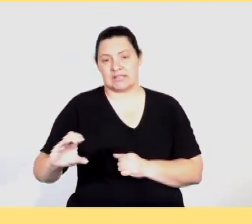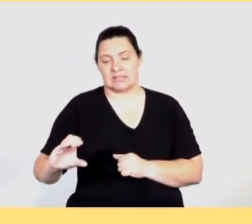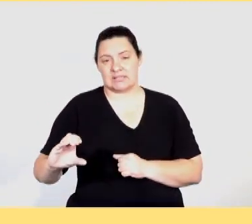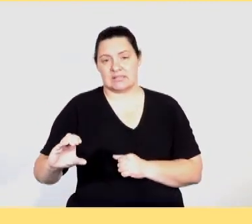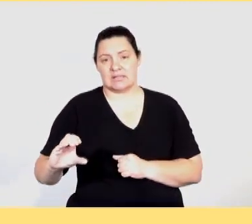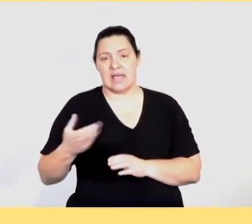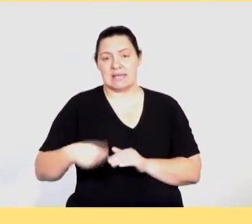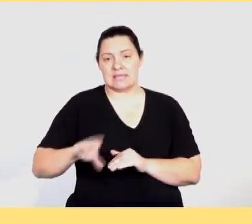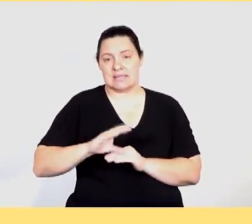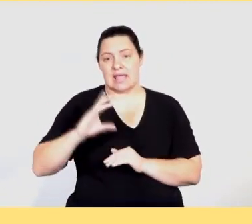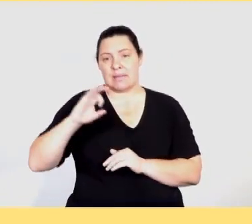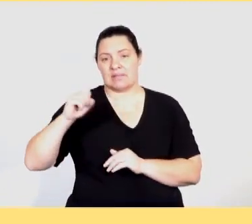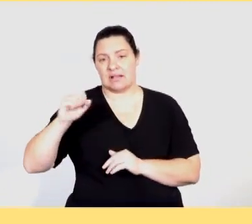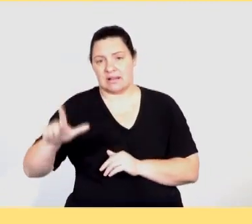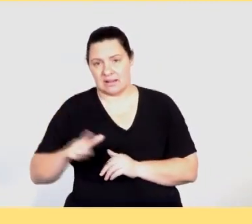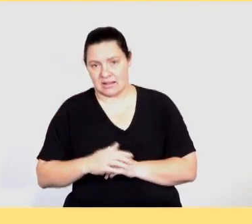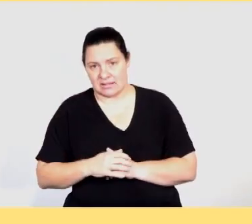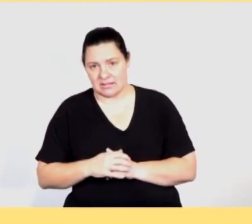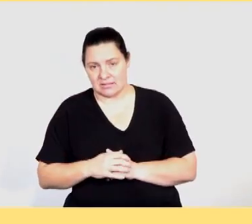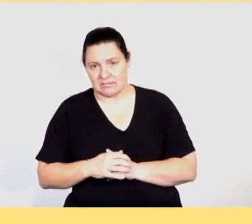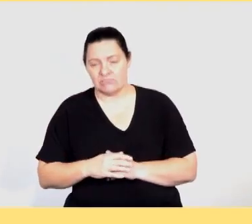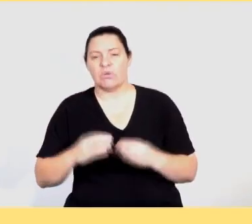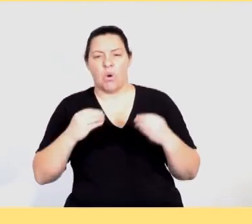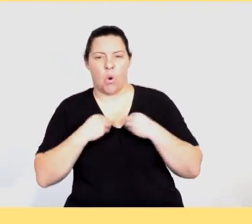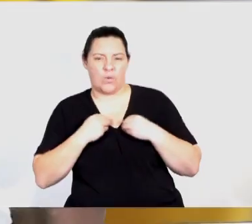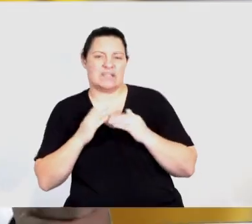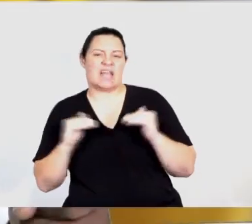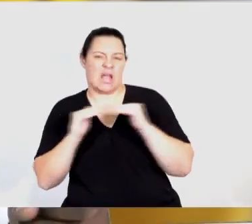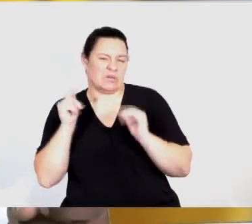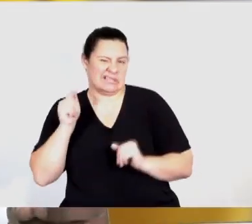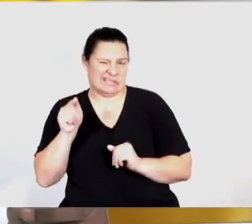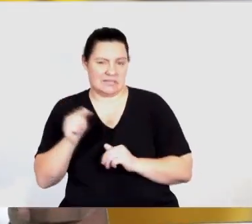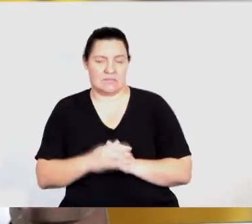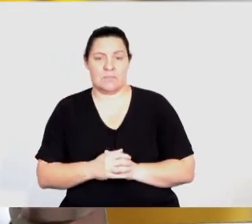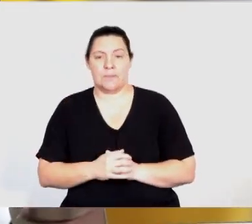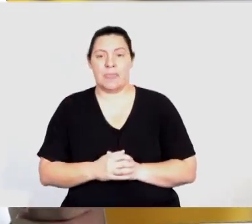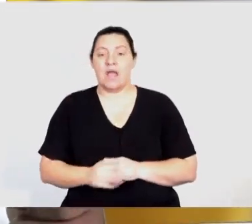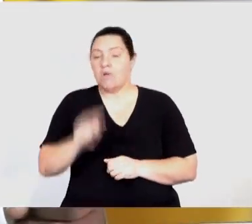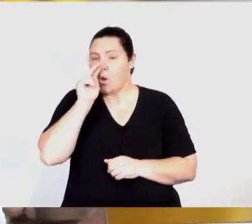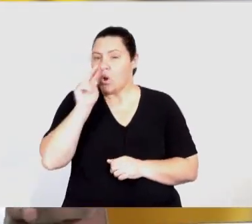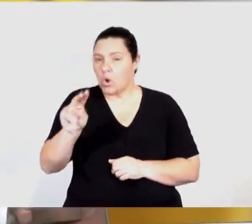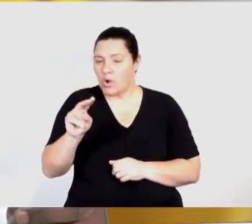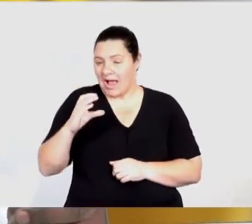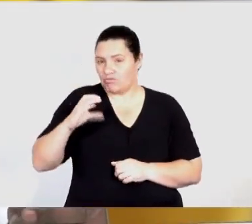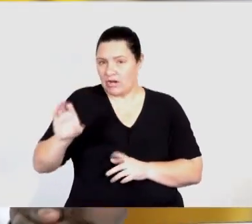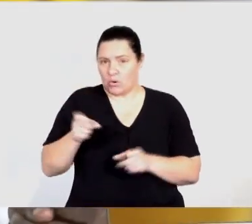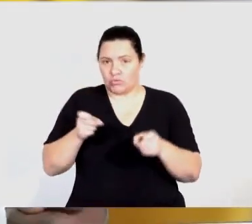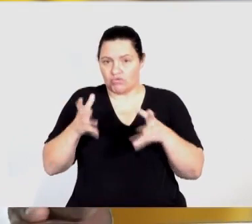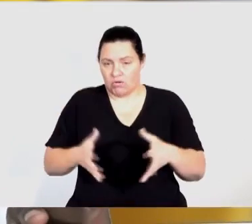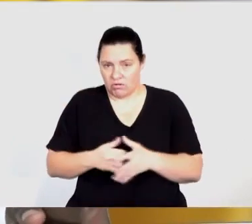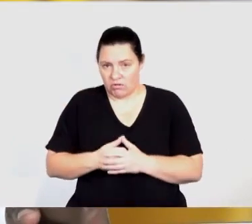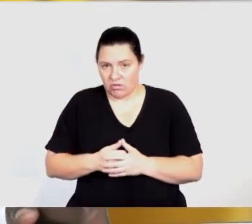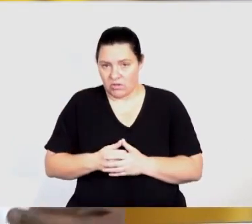credit our capital. We're talking owner's equity. Now, when we look at the